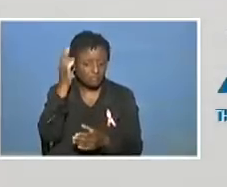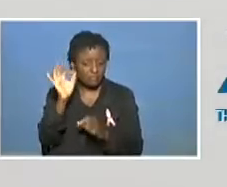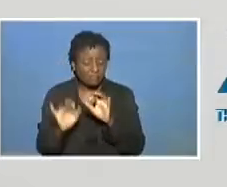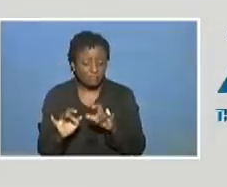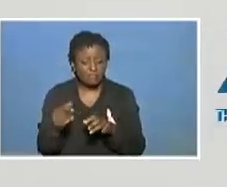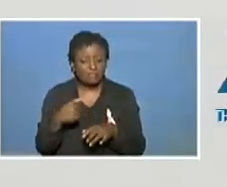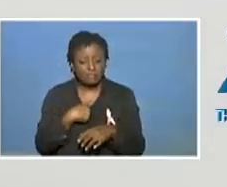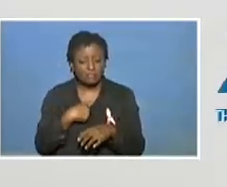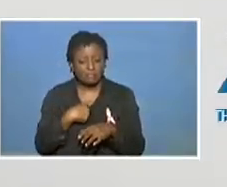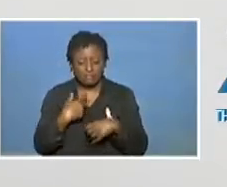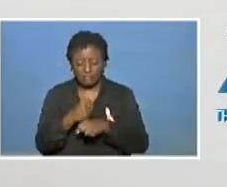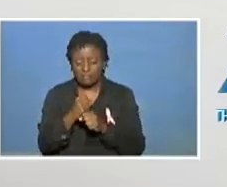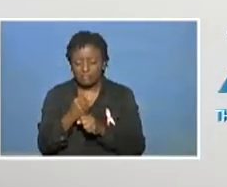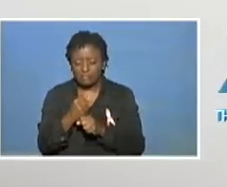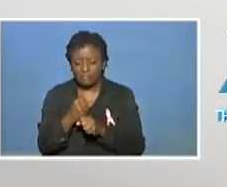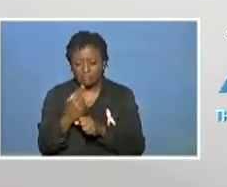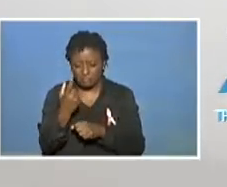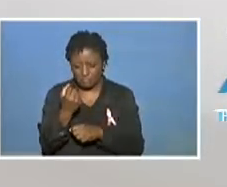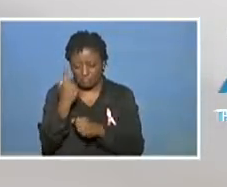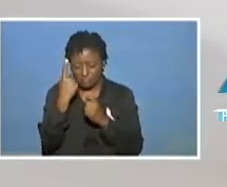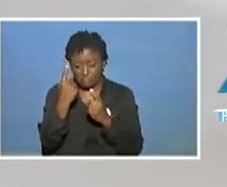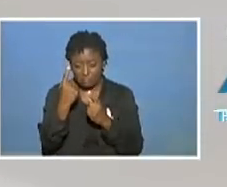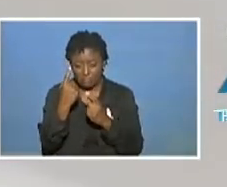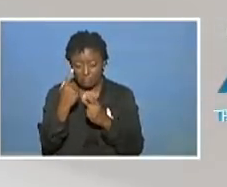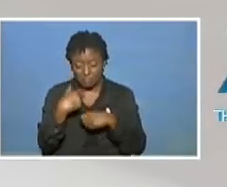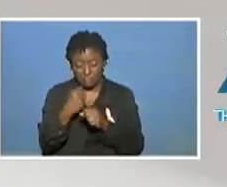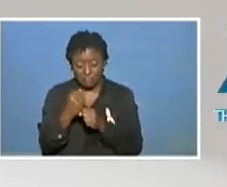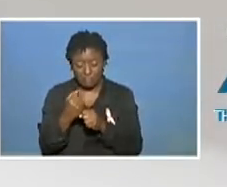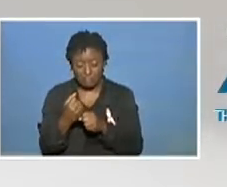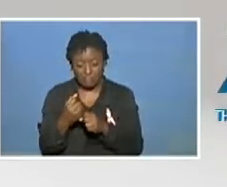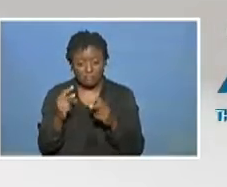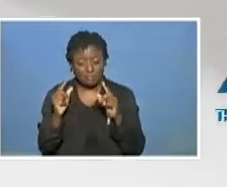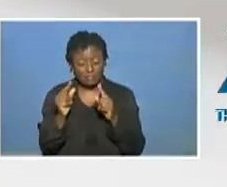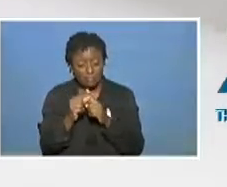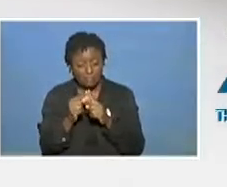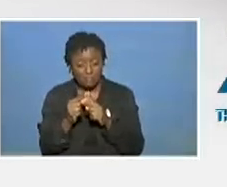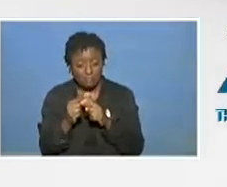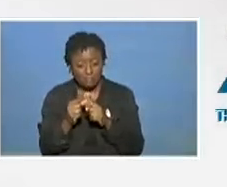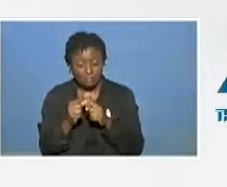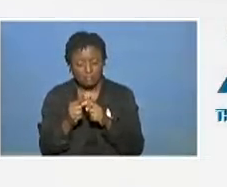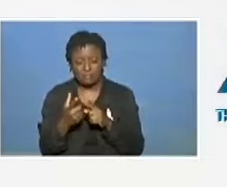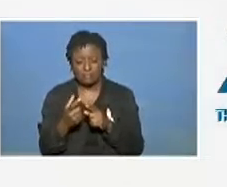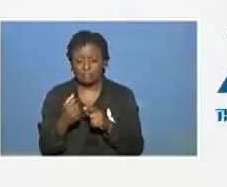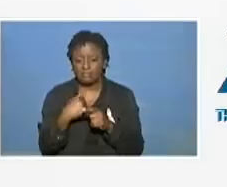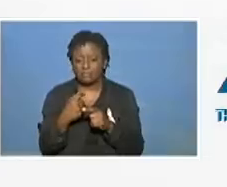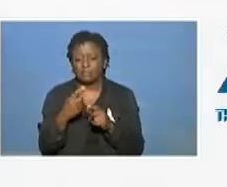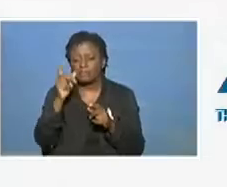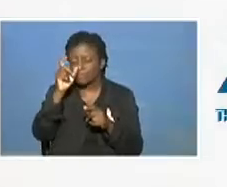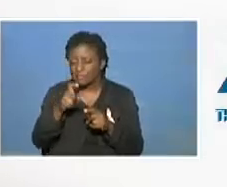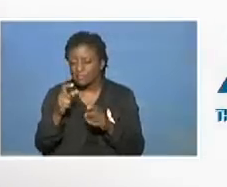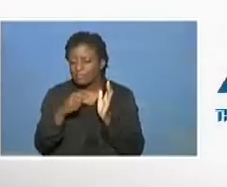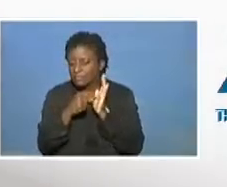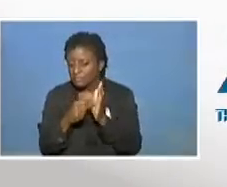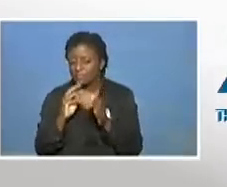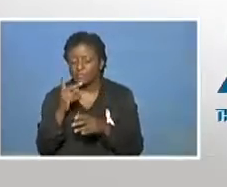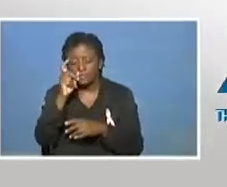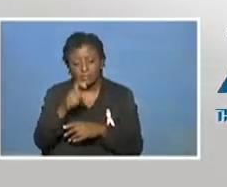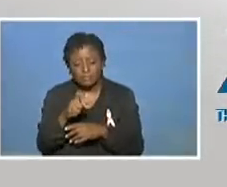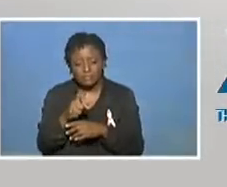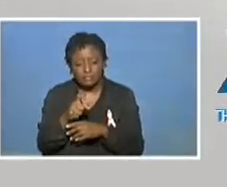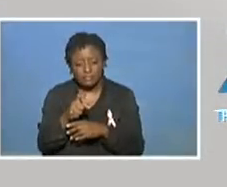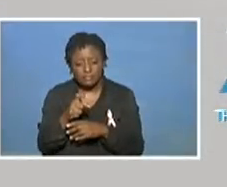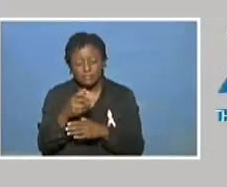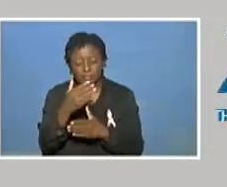so bombastic and unfounded, it really shows us that either we need some housekeeping issues to be done in government, or we as